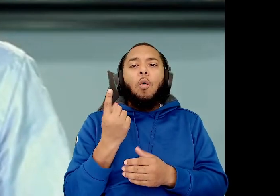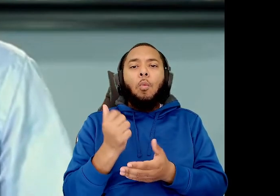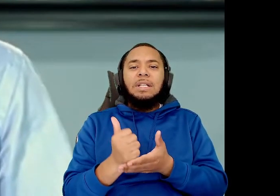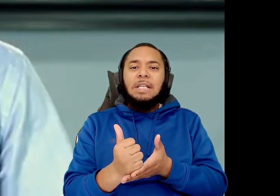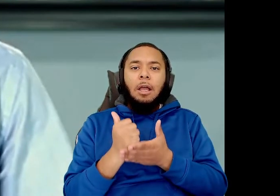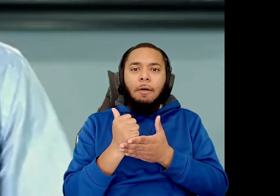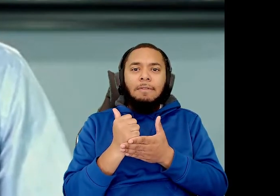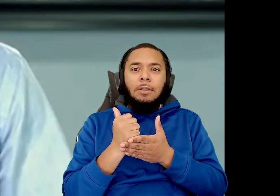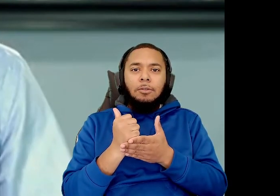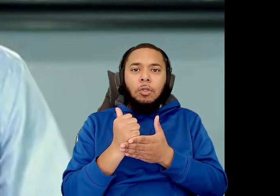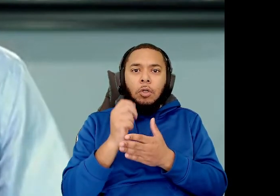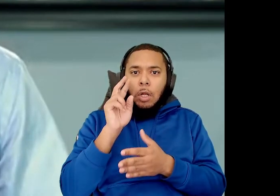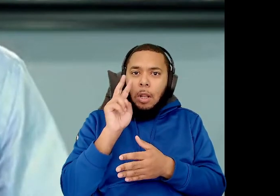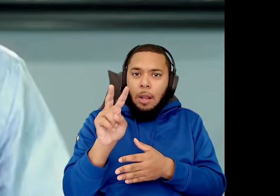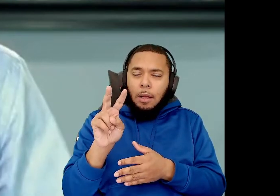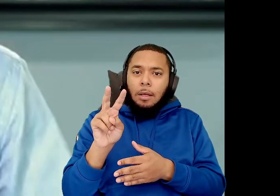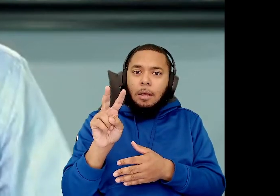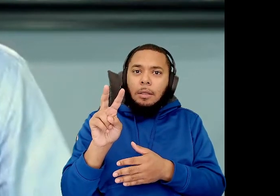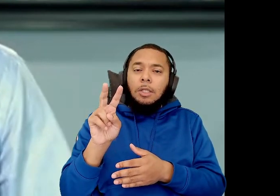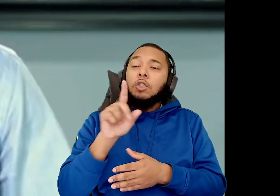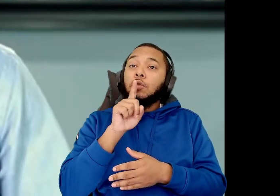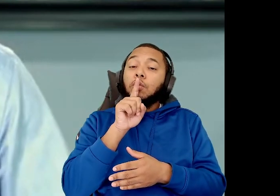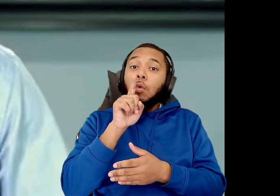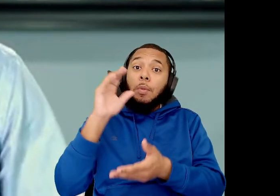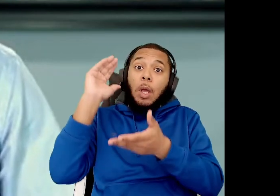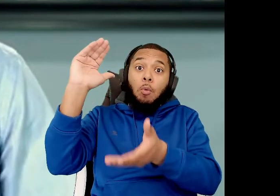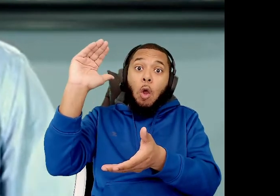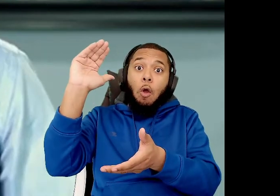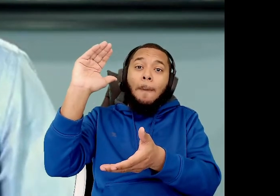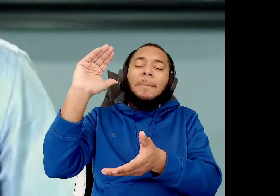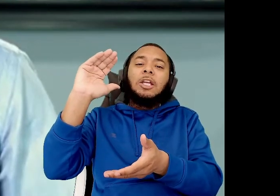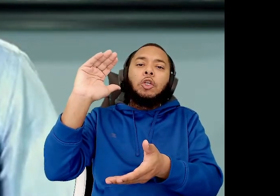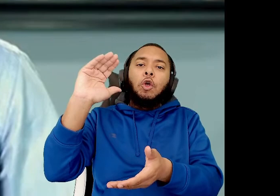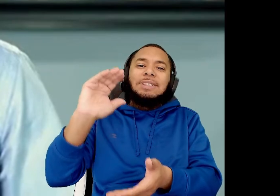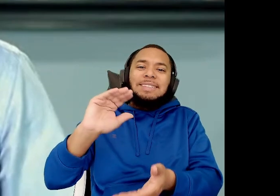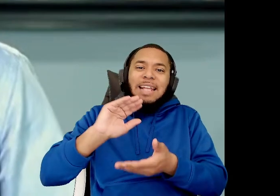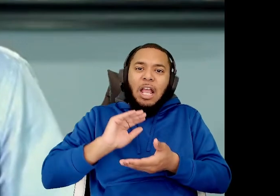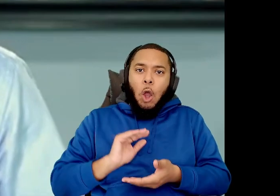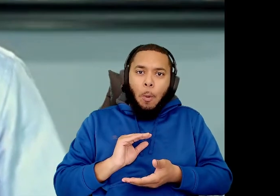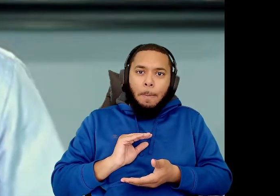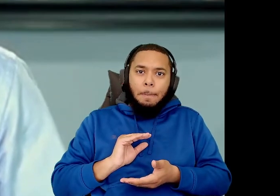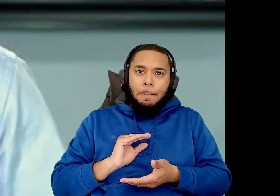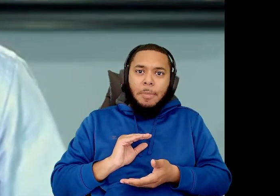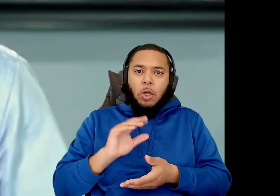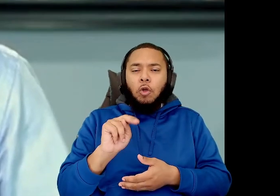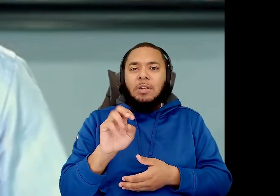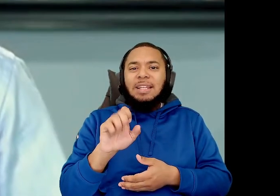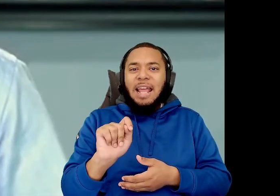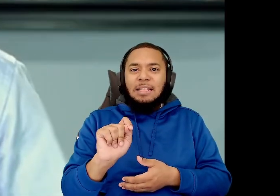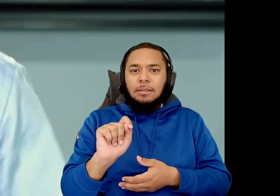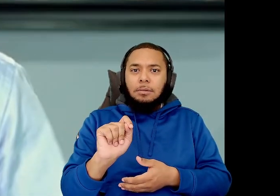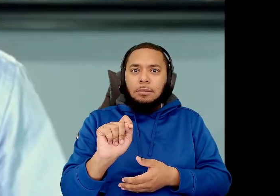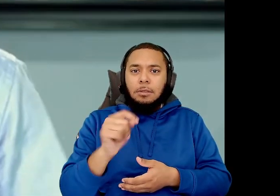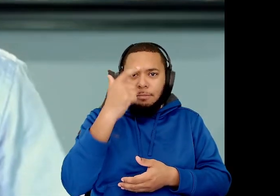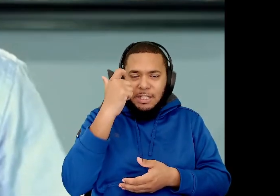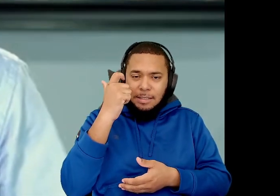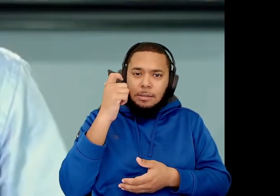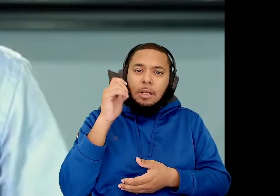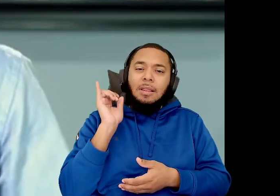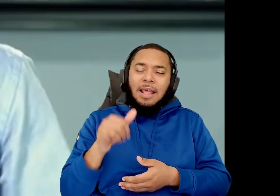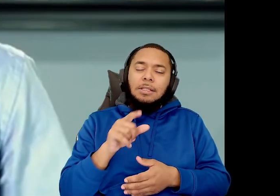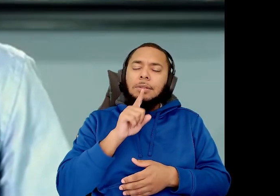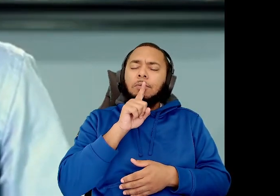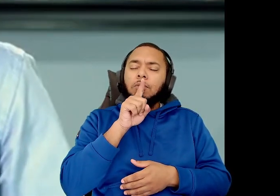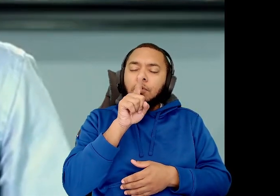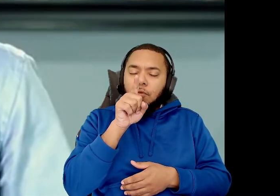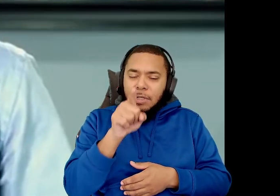take a look not at what your gross number is, but what your take-home number is, your net pay, because that's the